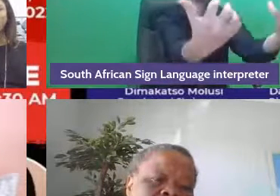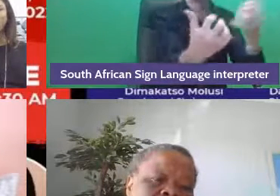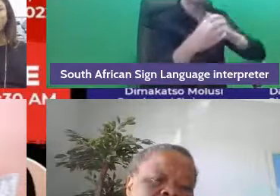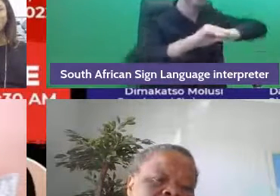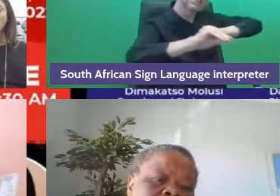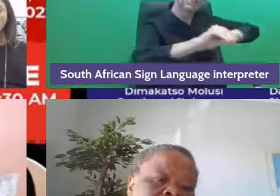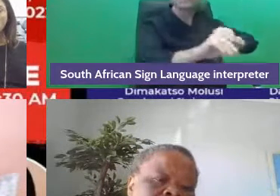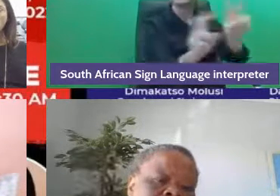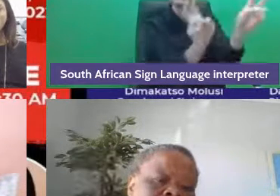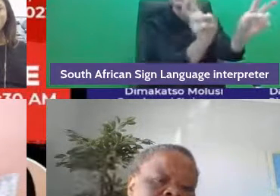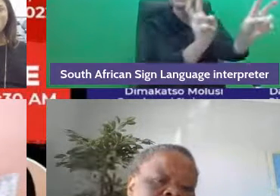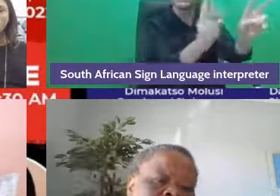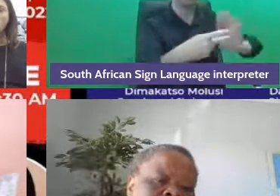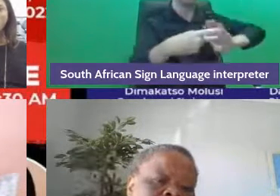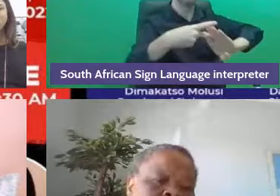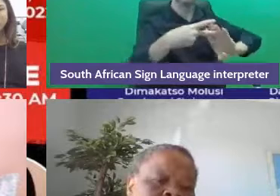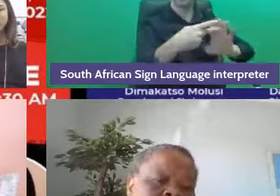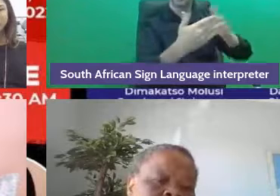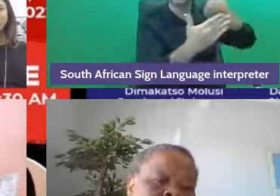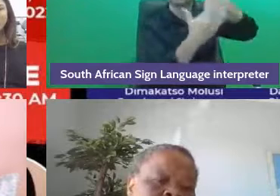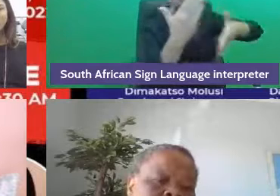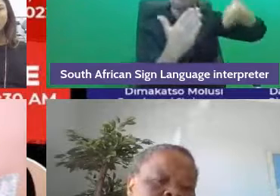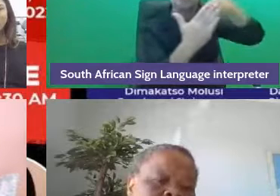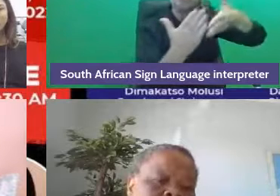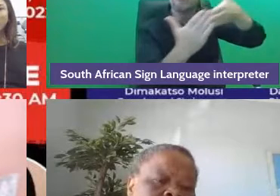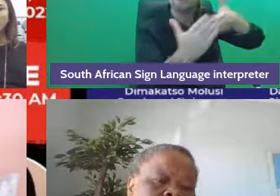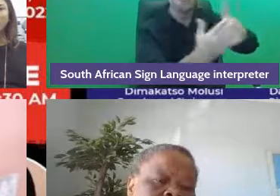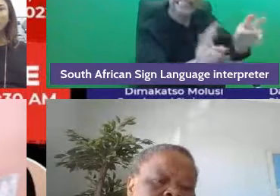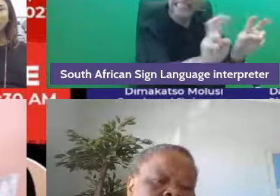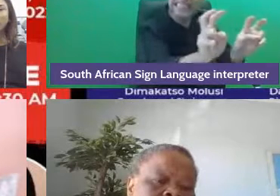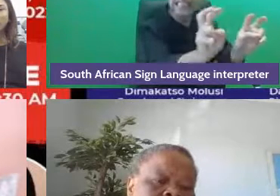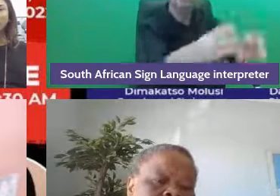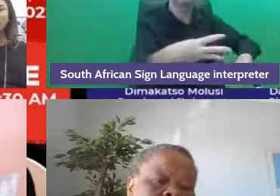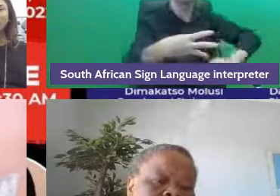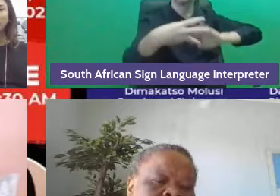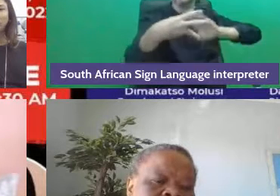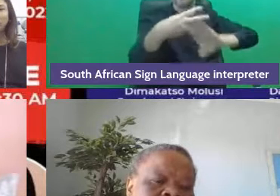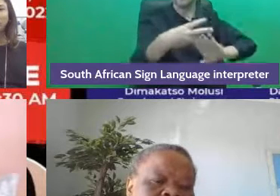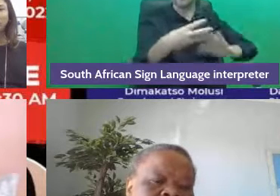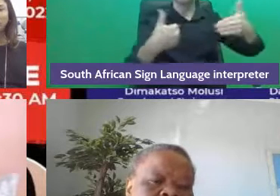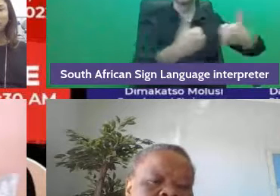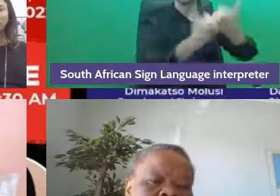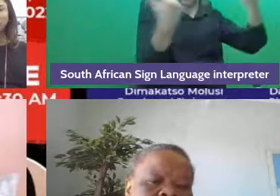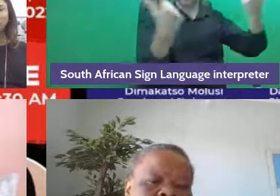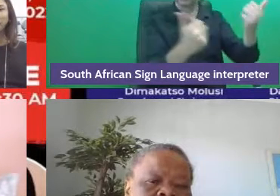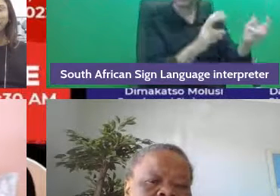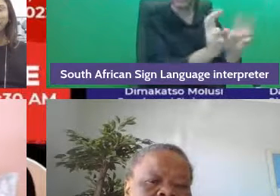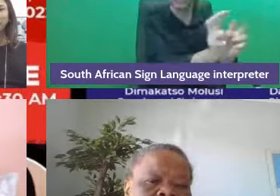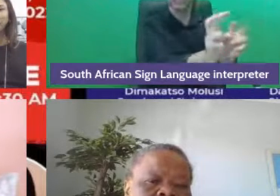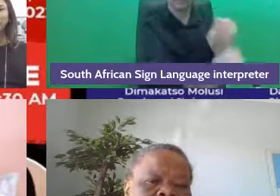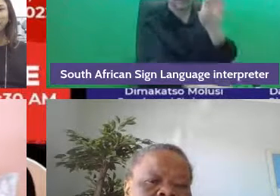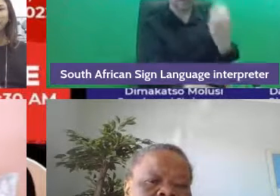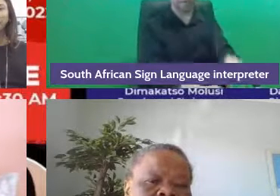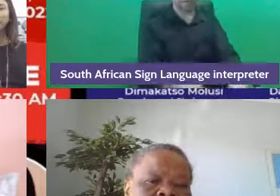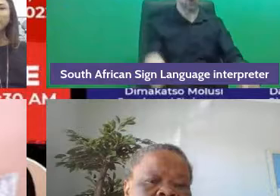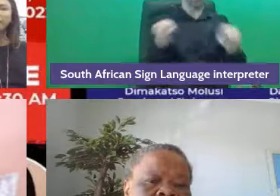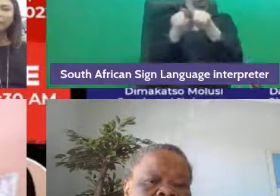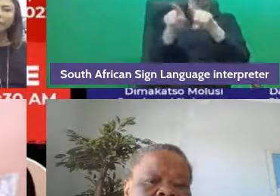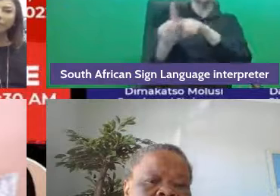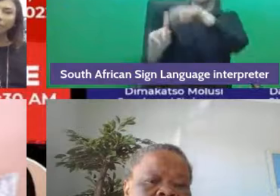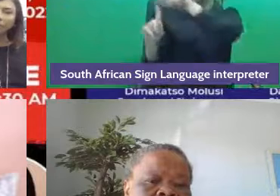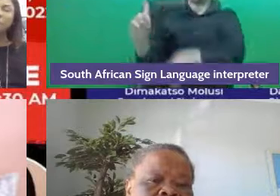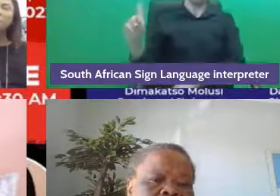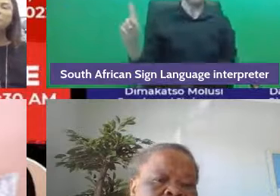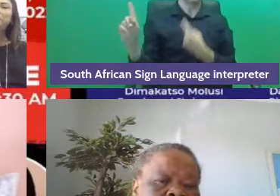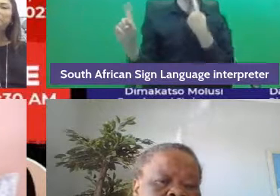that they see when engaging with the community. And also we are joined by Petri Dutoy and Sandile Mgadi, who